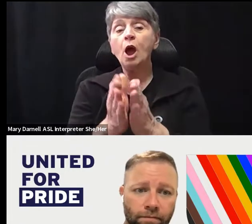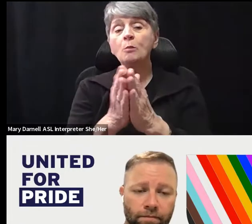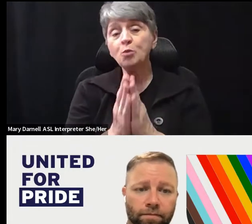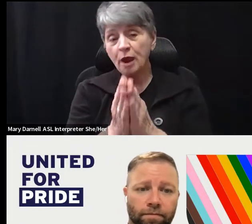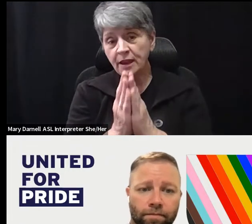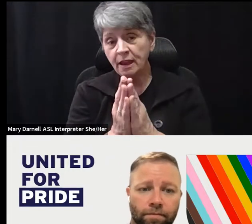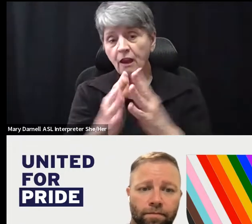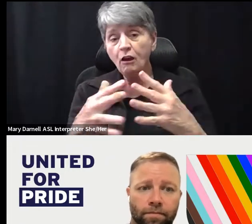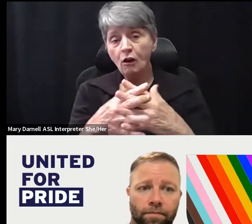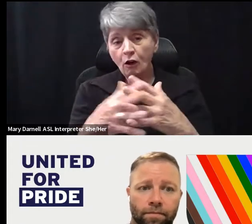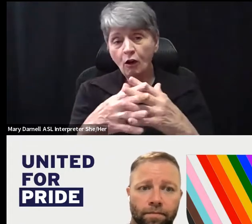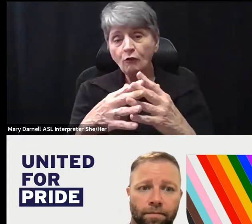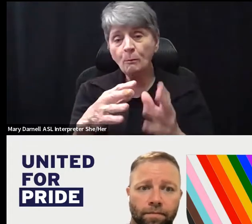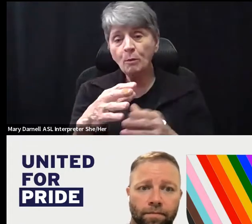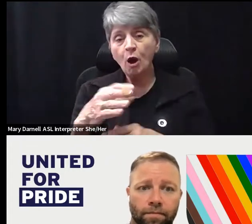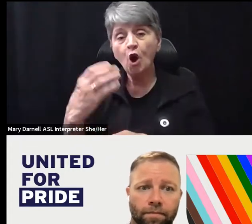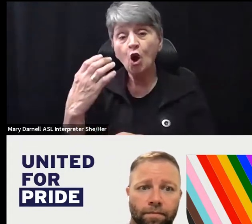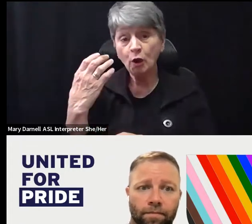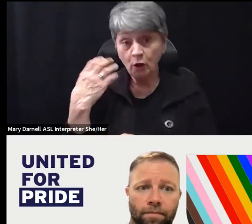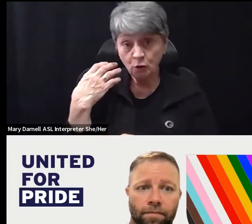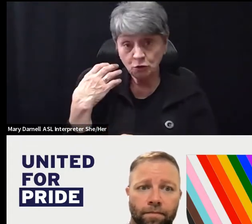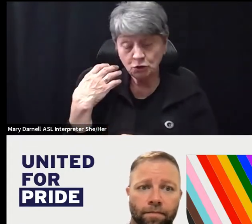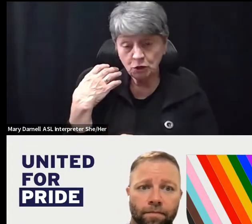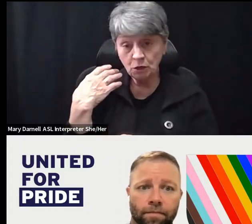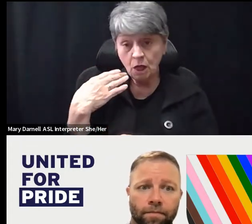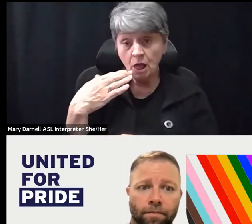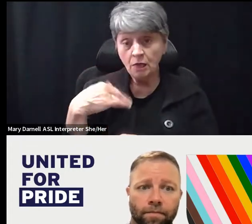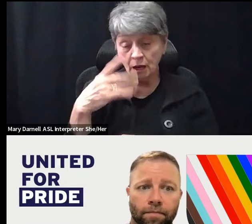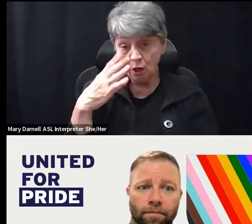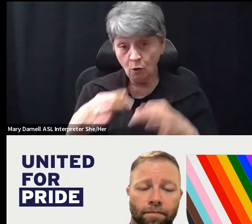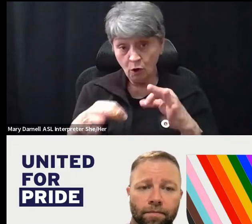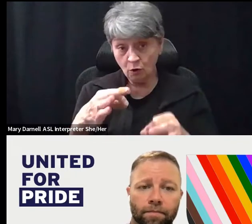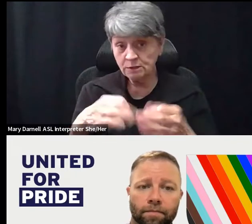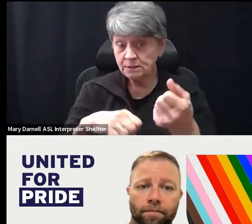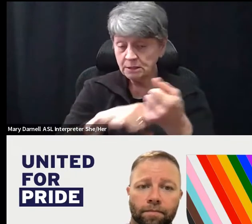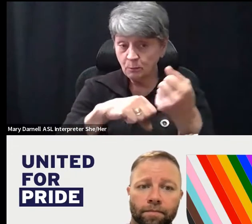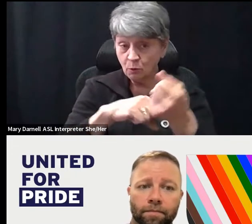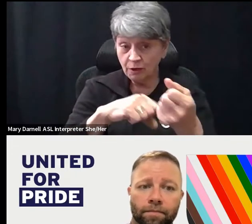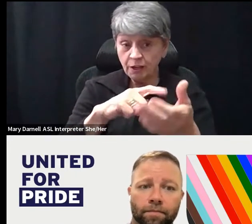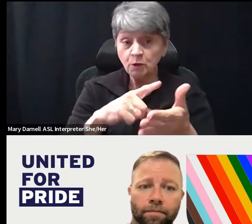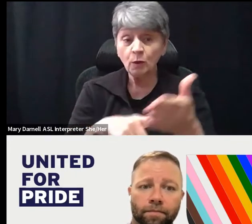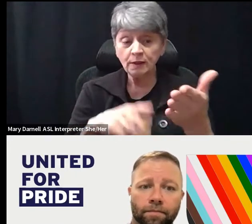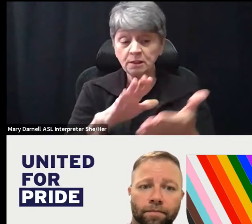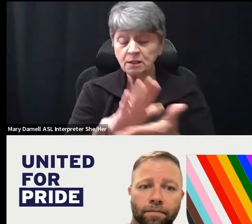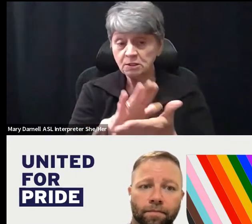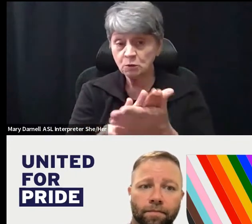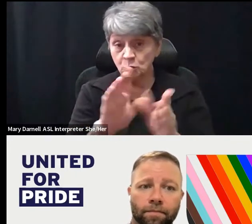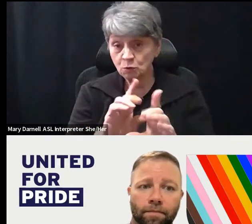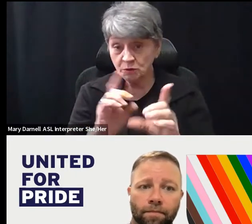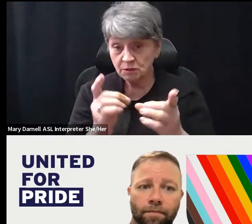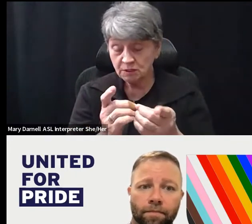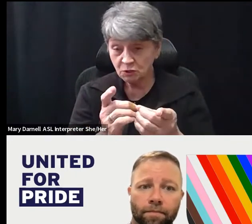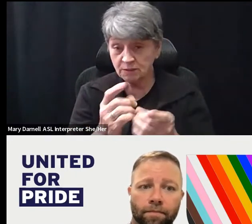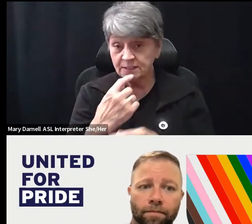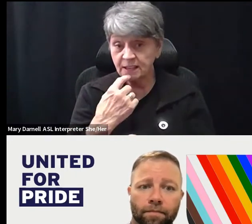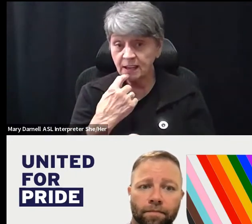are maybe less familiar with it, but the lower courts upheld what the school district did repeatedly. But again, the folks on